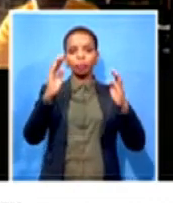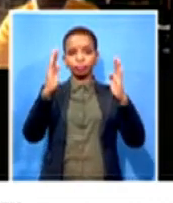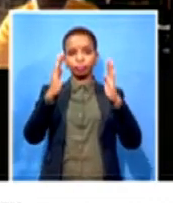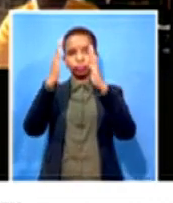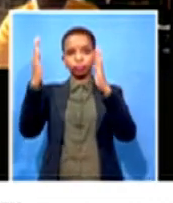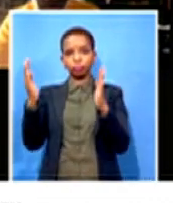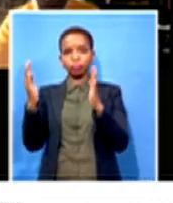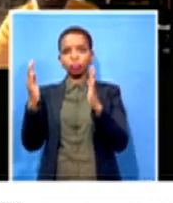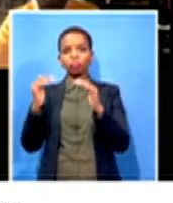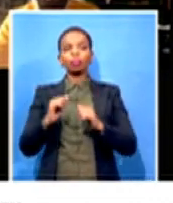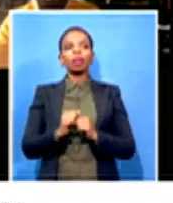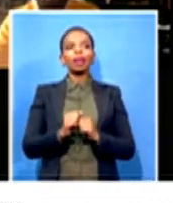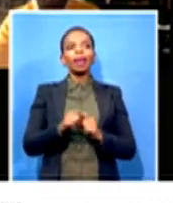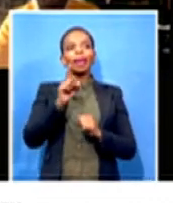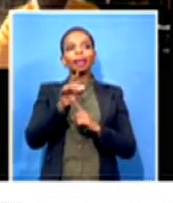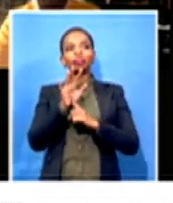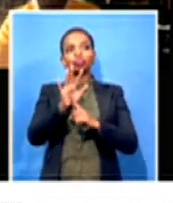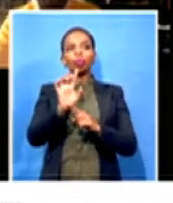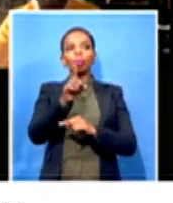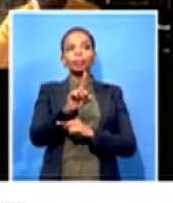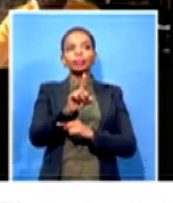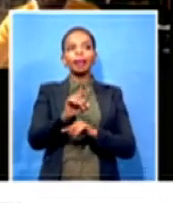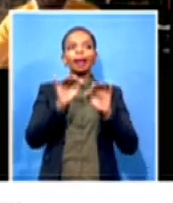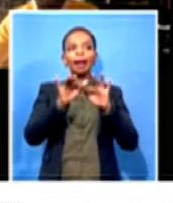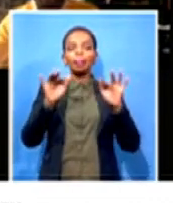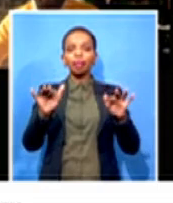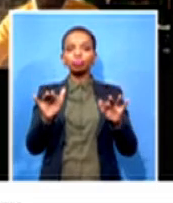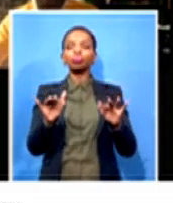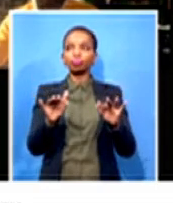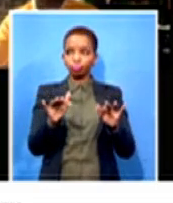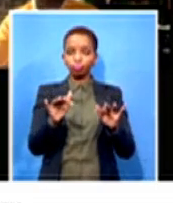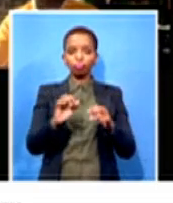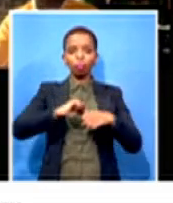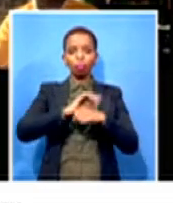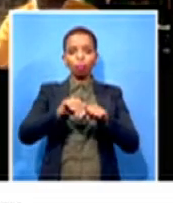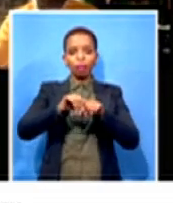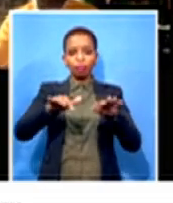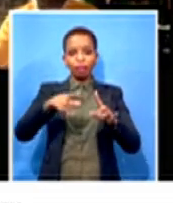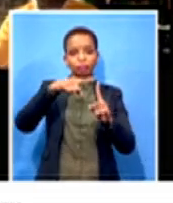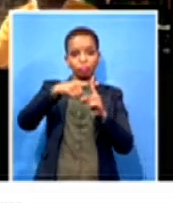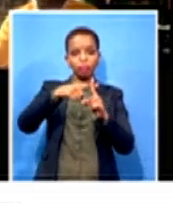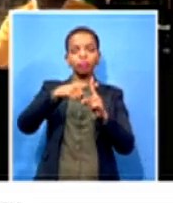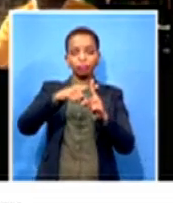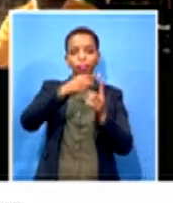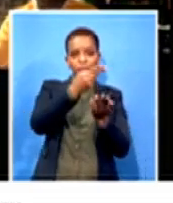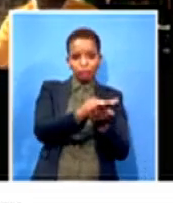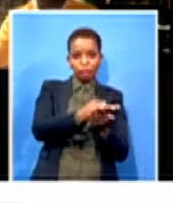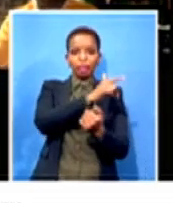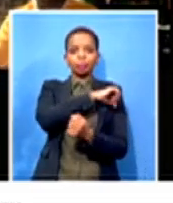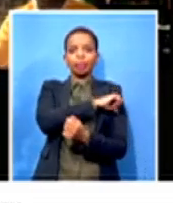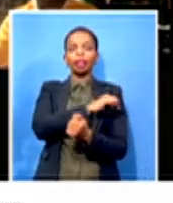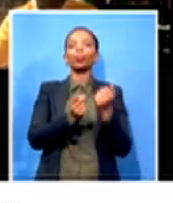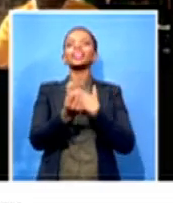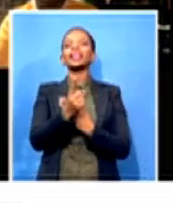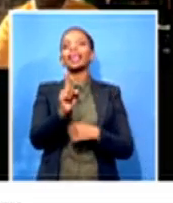who had COVID infections, who were admitted to a hospital, what happened to them? Now you see the pinkish is people that